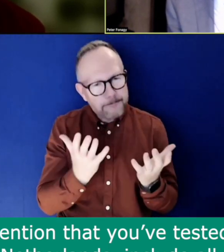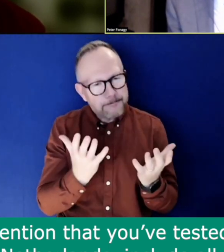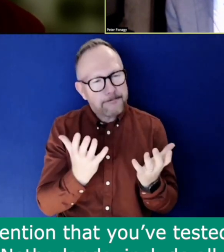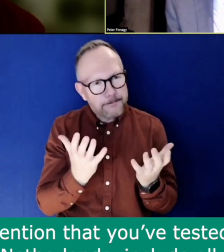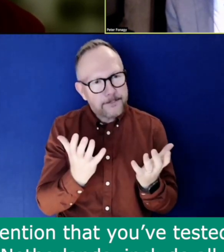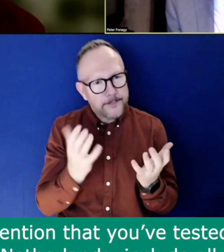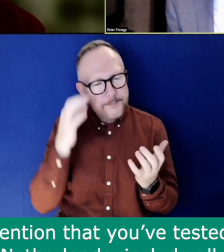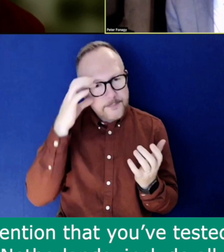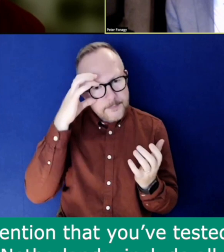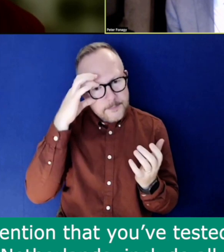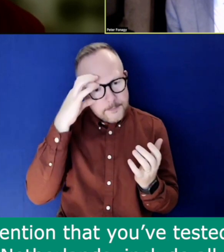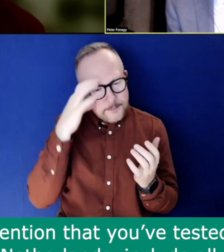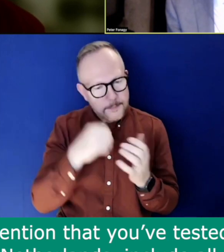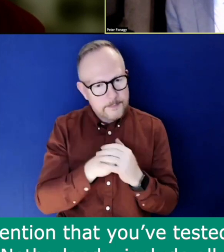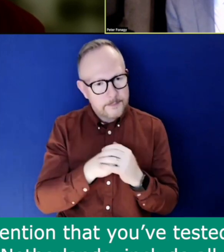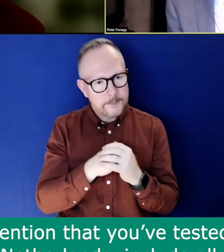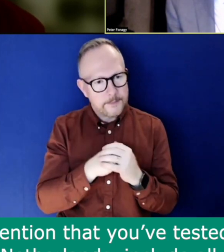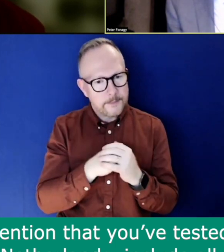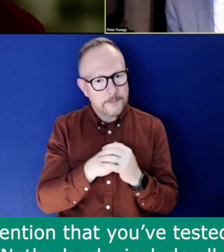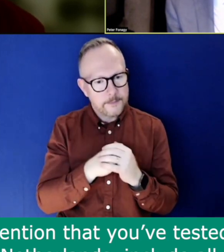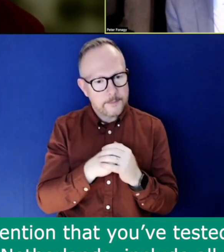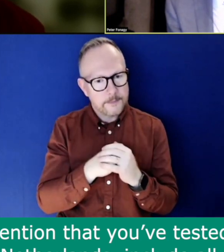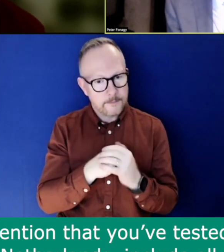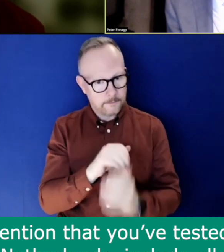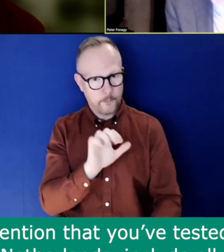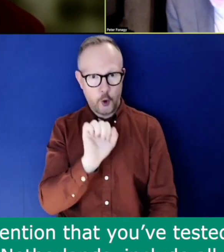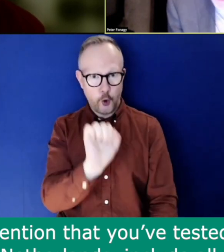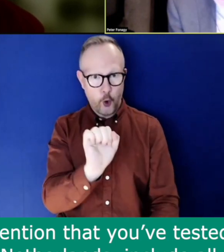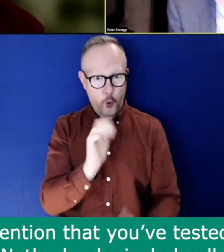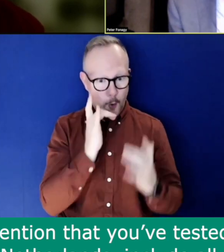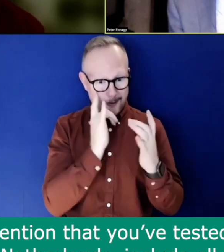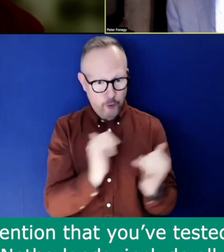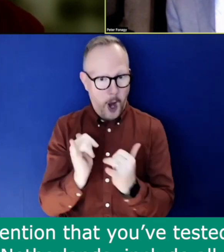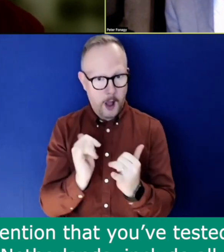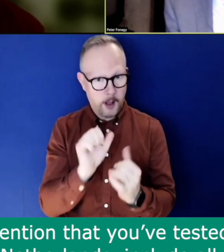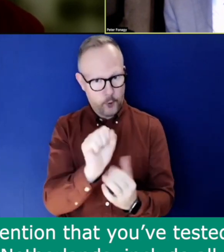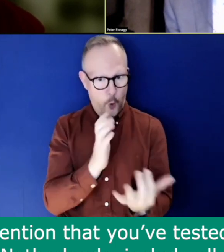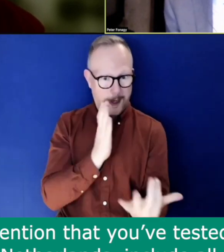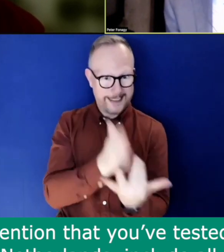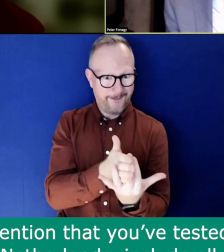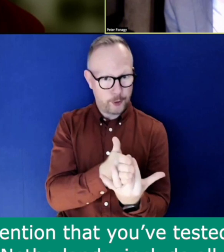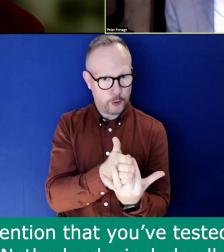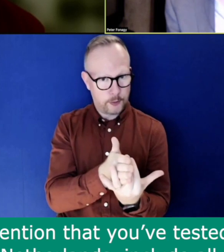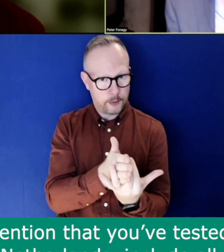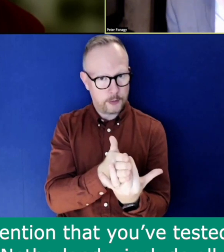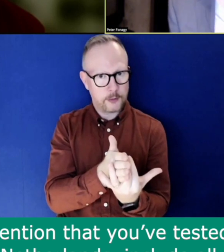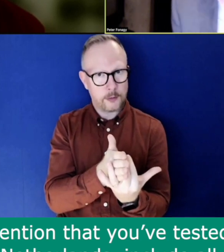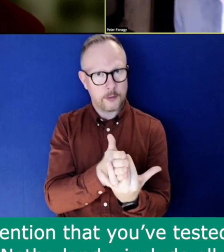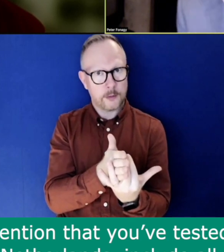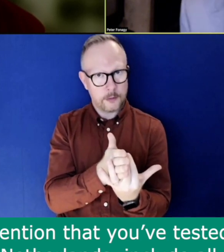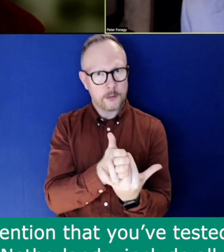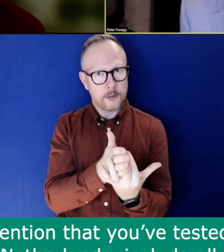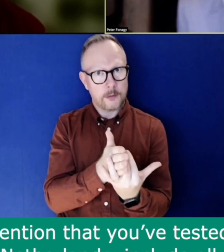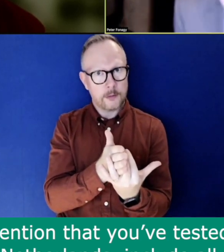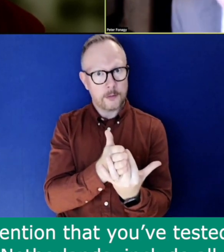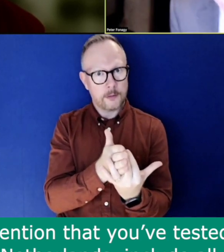the particular intervention that you've tested, the one that has